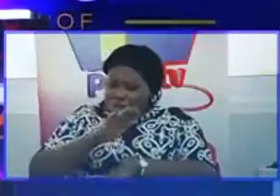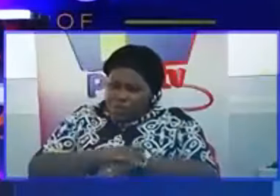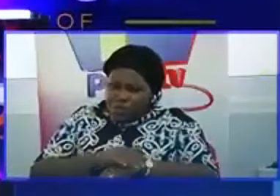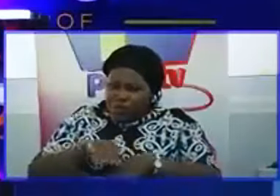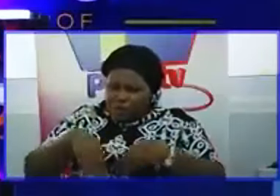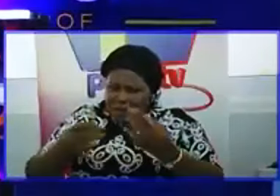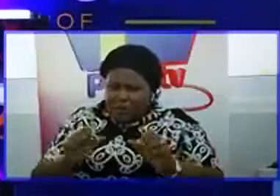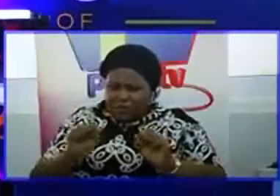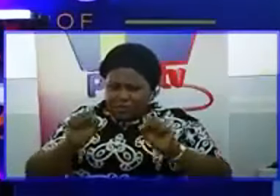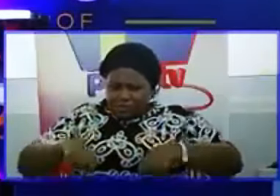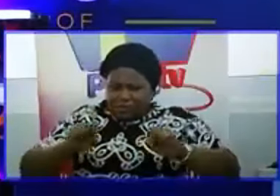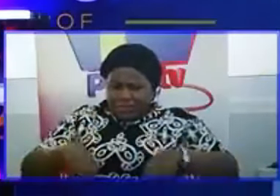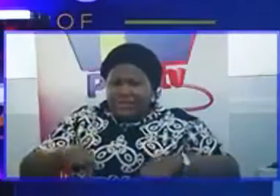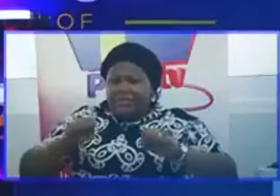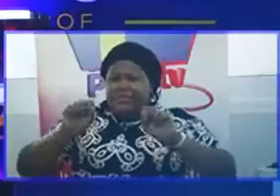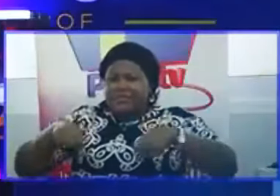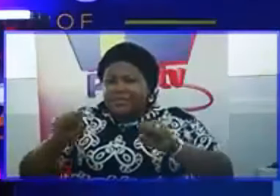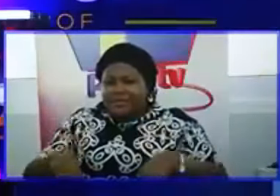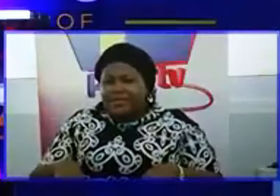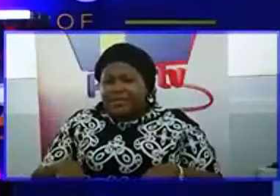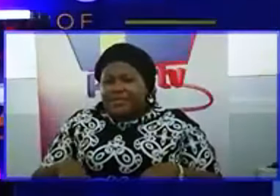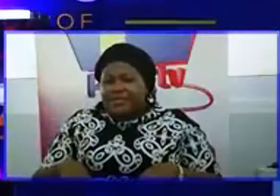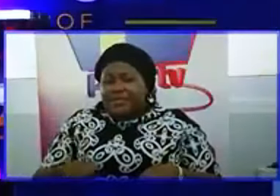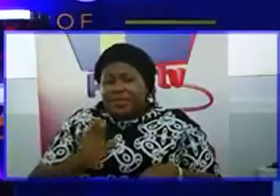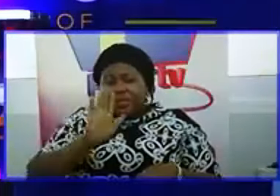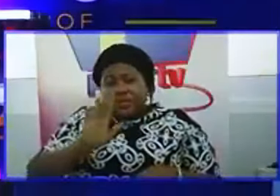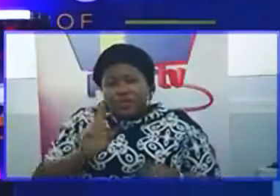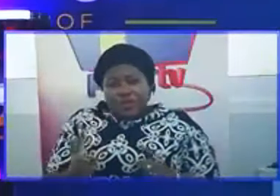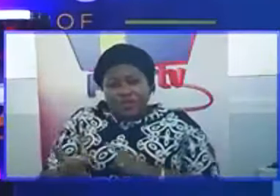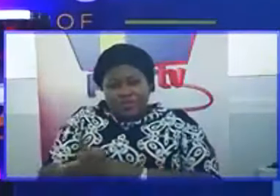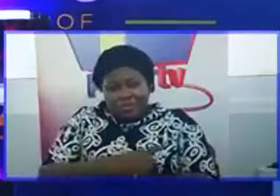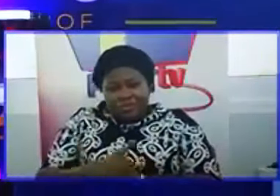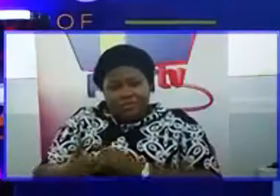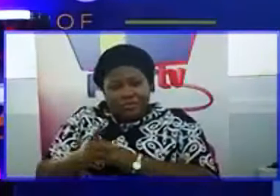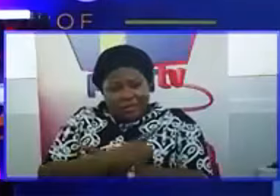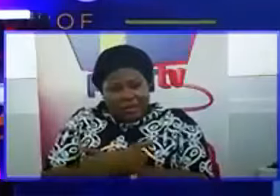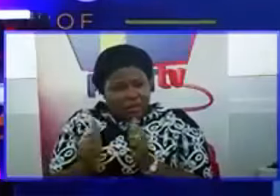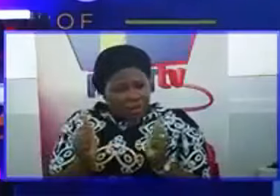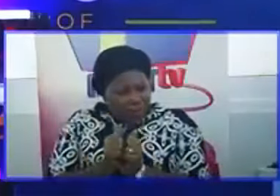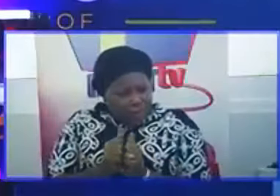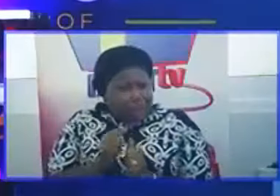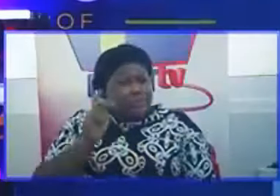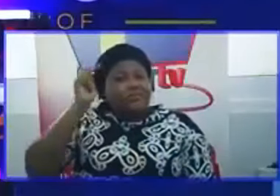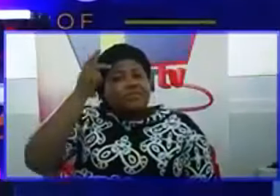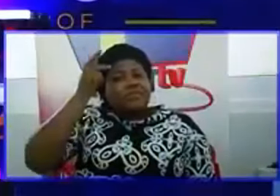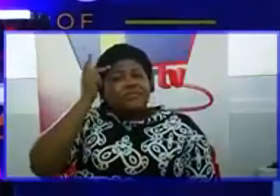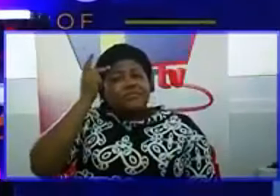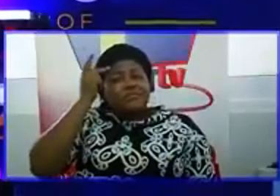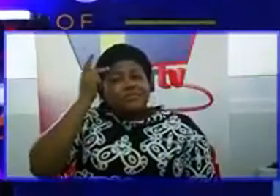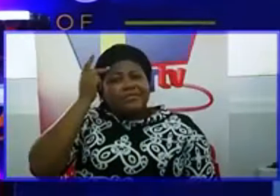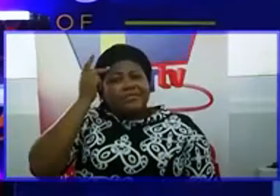you. Your days goes with your purpose. And he wouldn't spend time knitting,